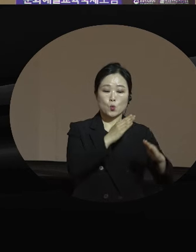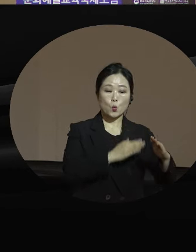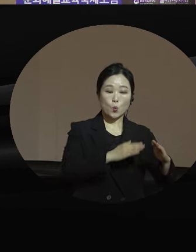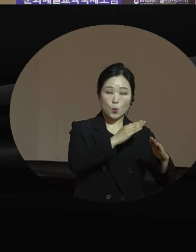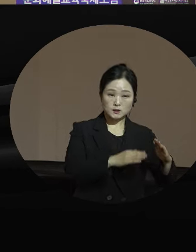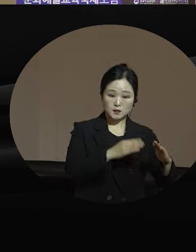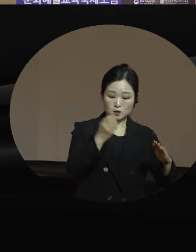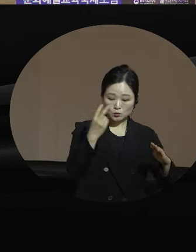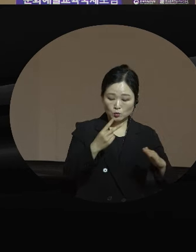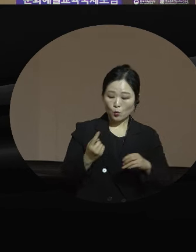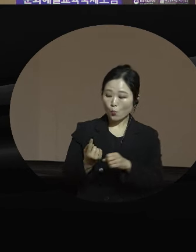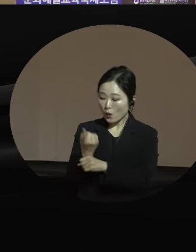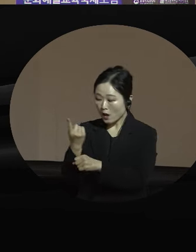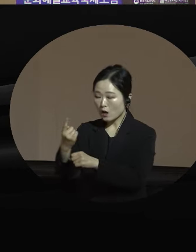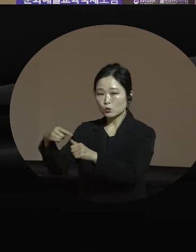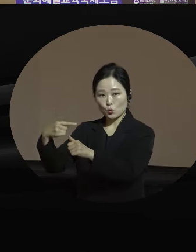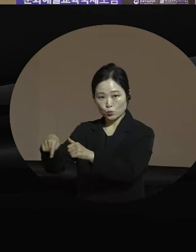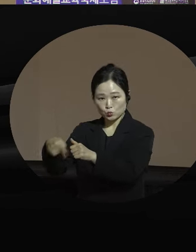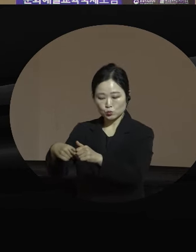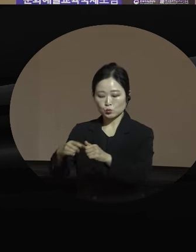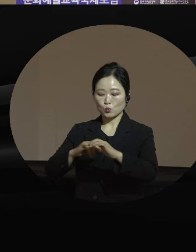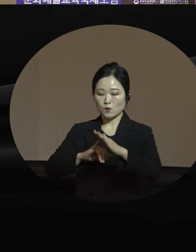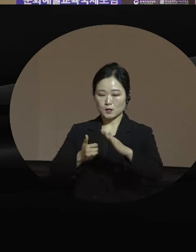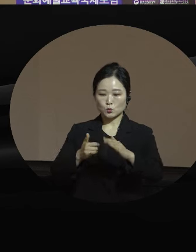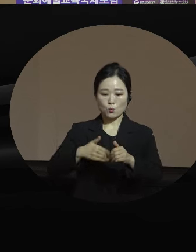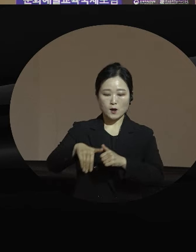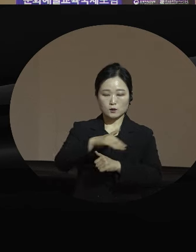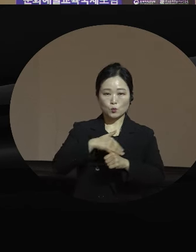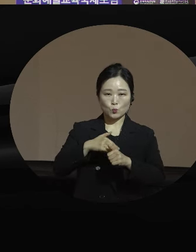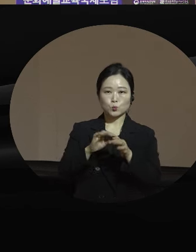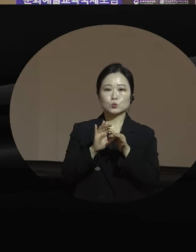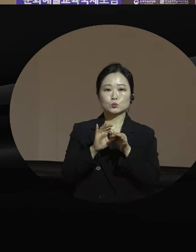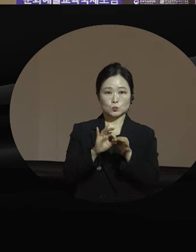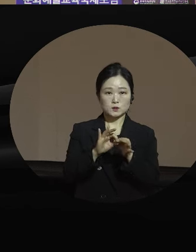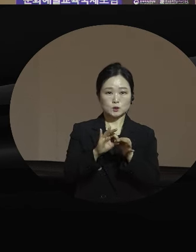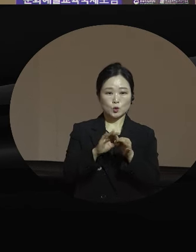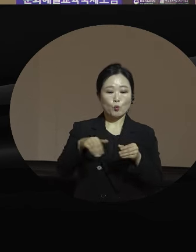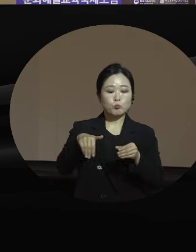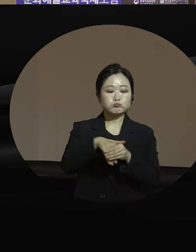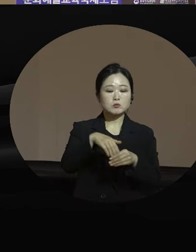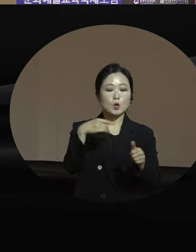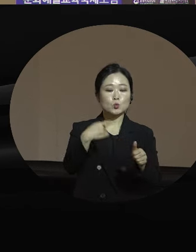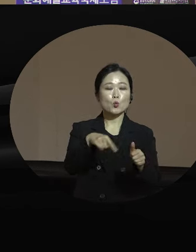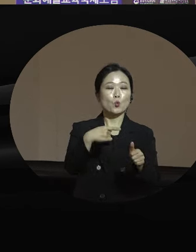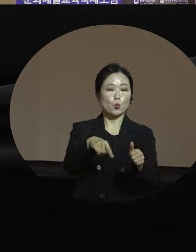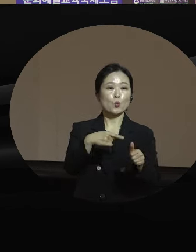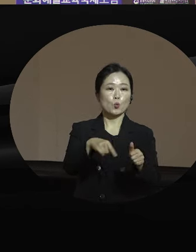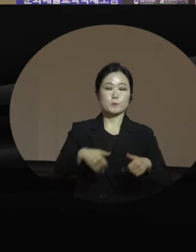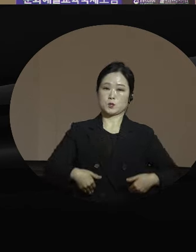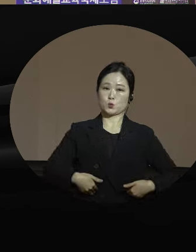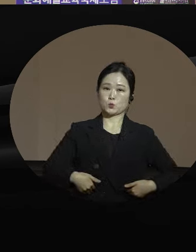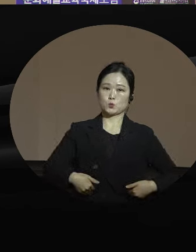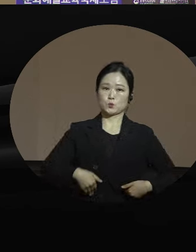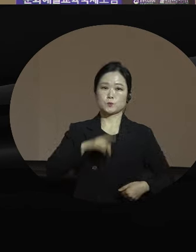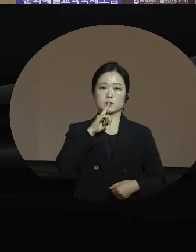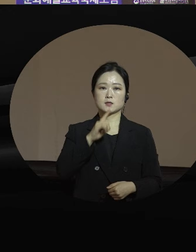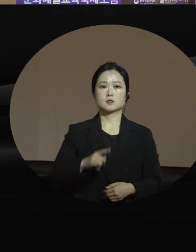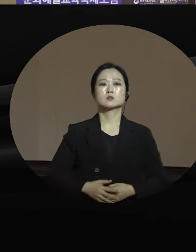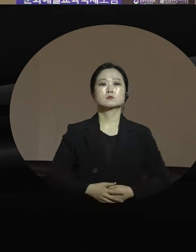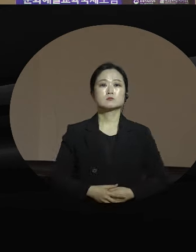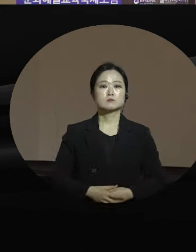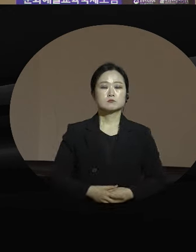implementing cultural education for all people through formal and informal education, and in family environment,